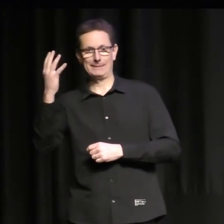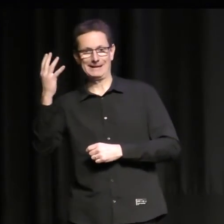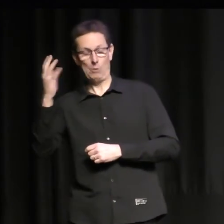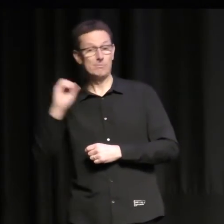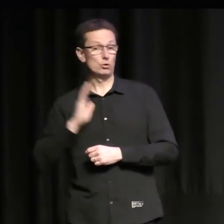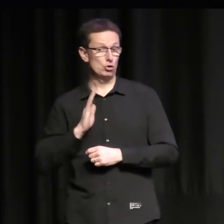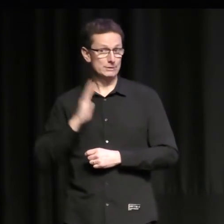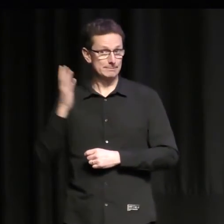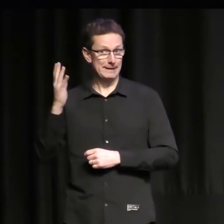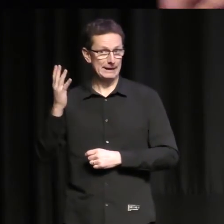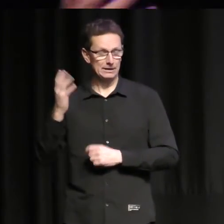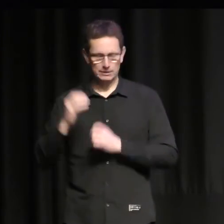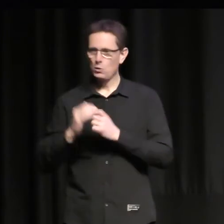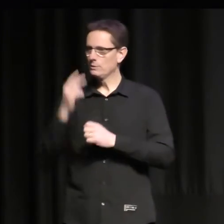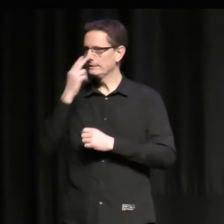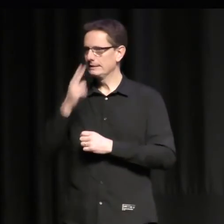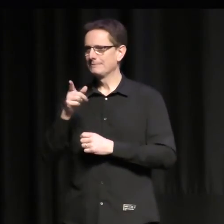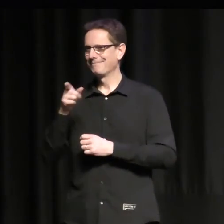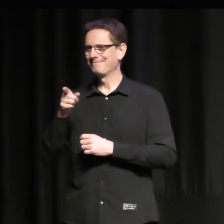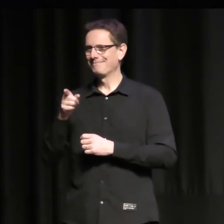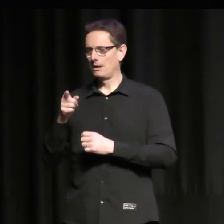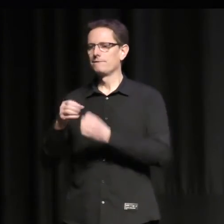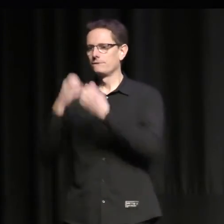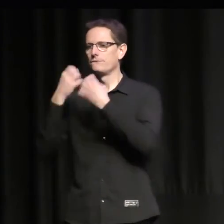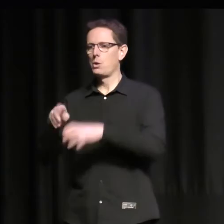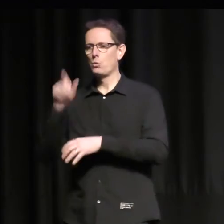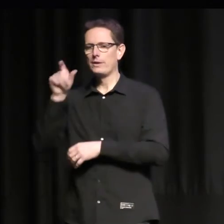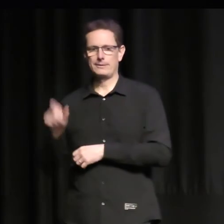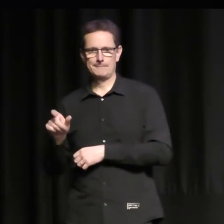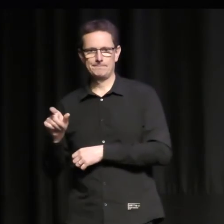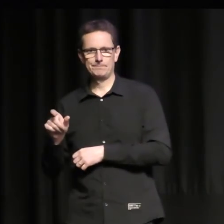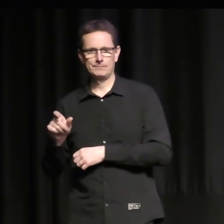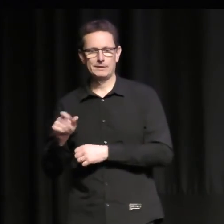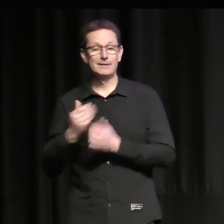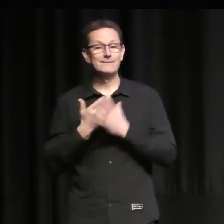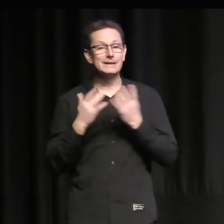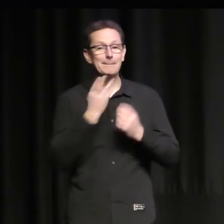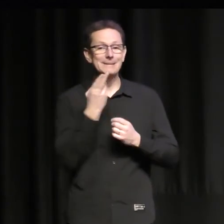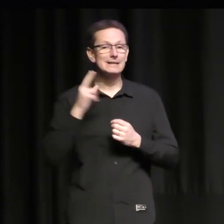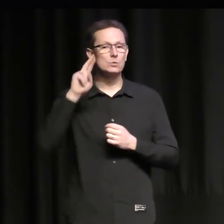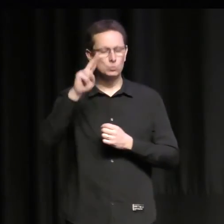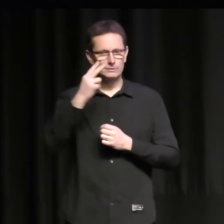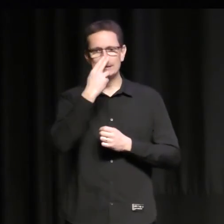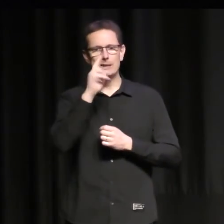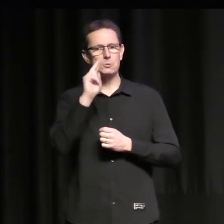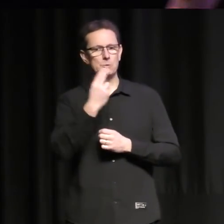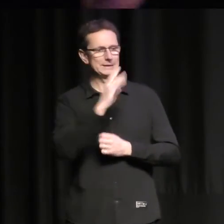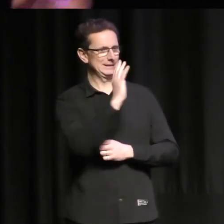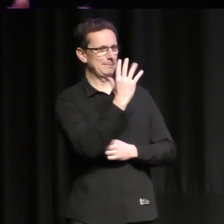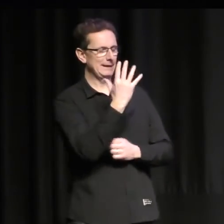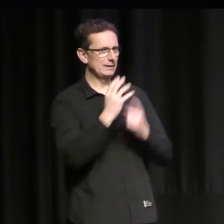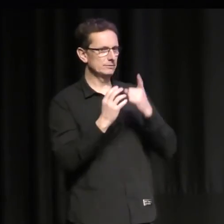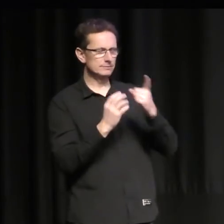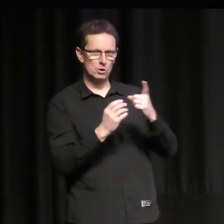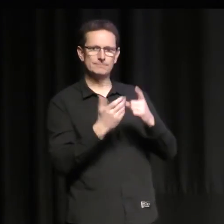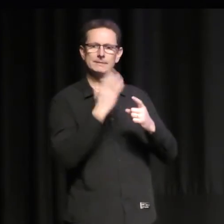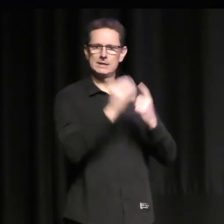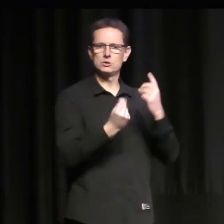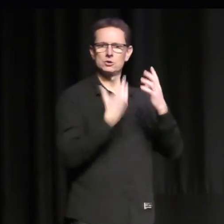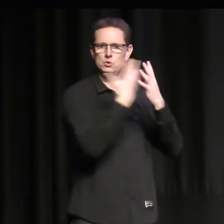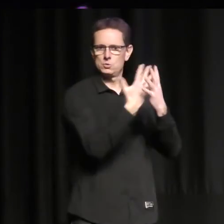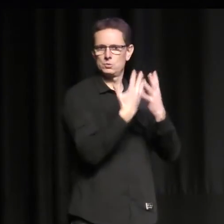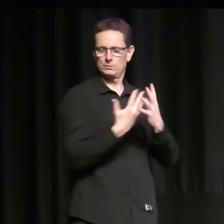looking in the mirror and seeing a failure, millions of people have started looking in that mirror and saying, this is a structural